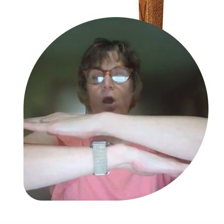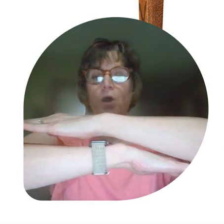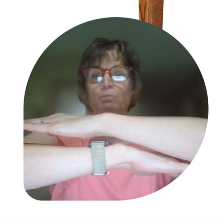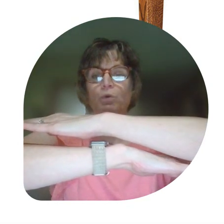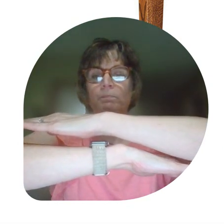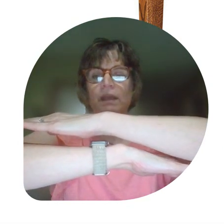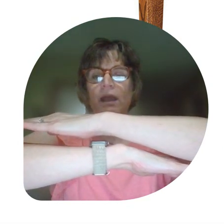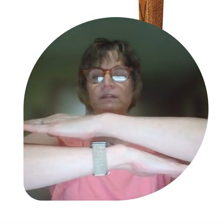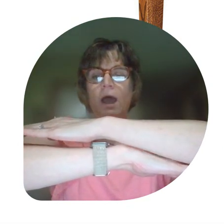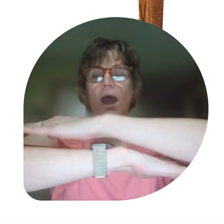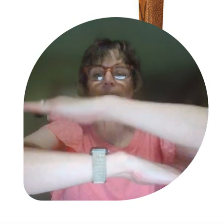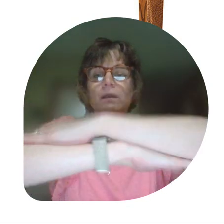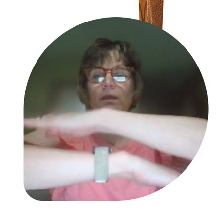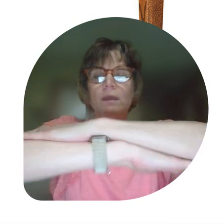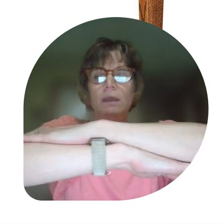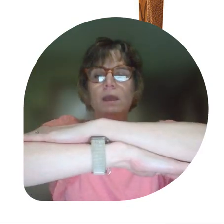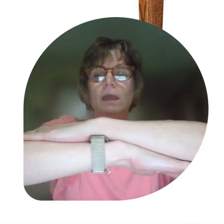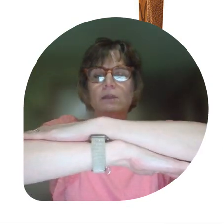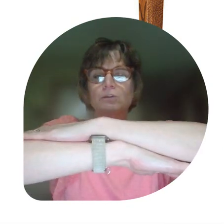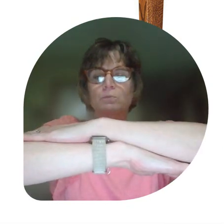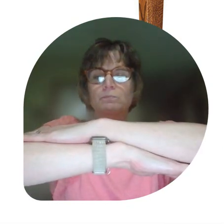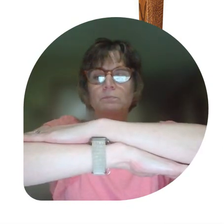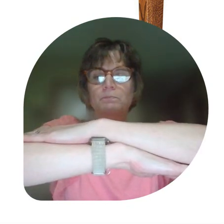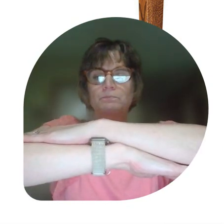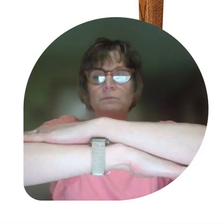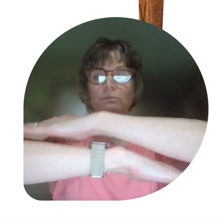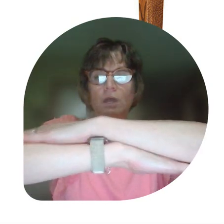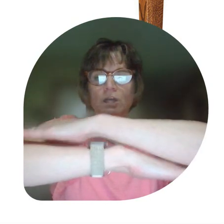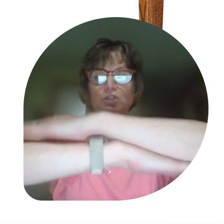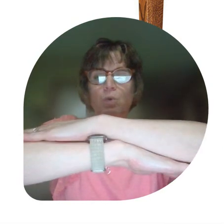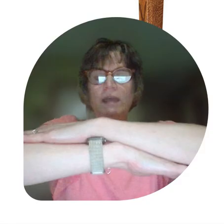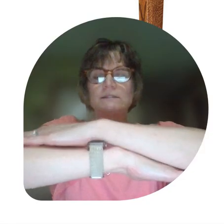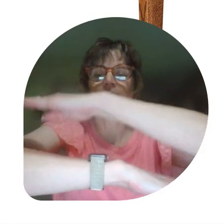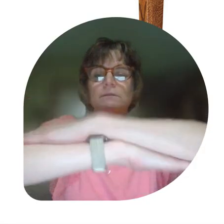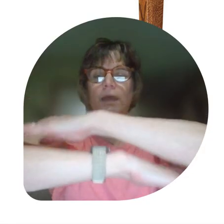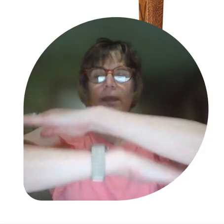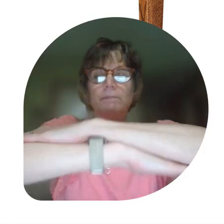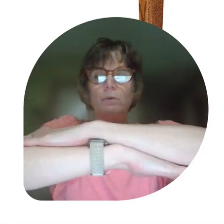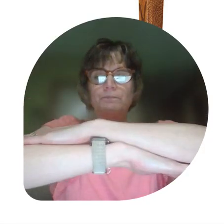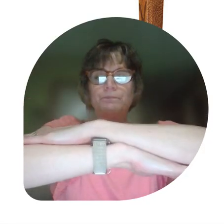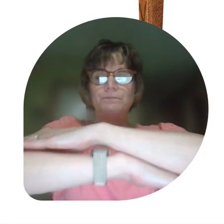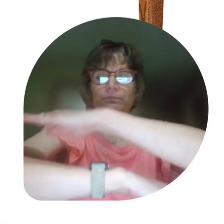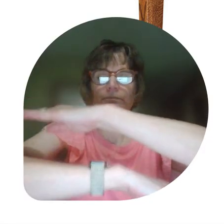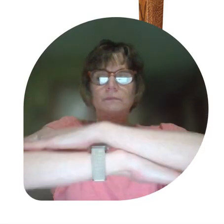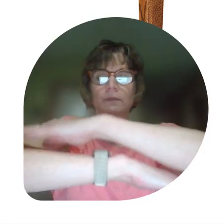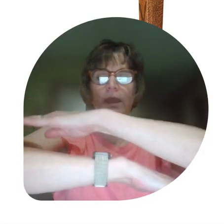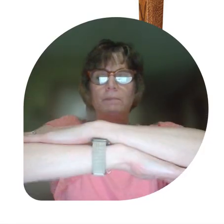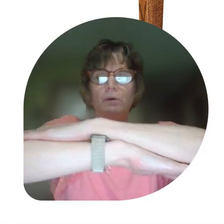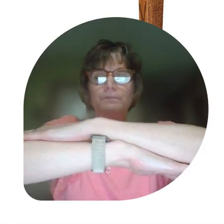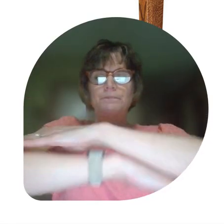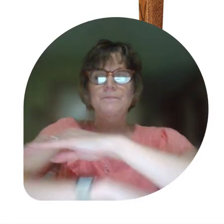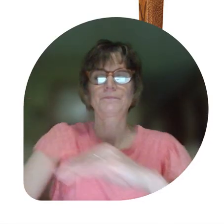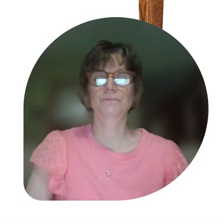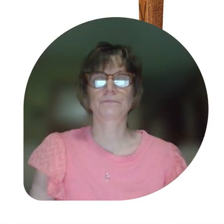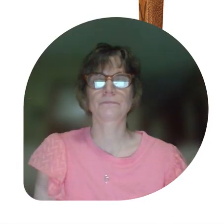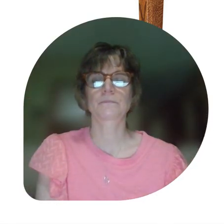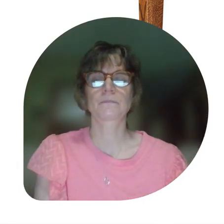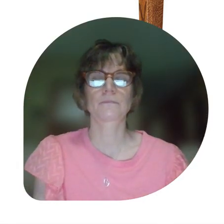hand arm will be on the top. And you touch twice. Table. Table.